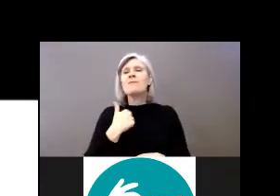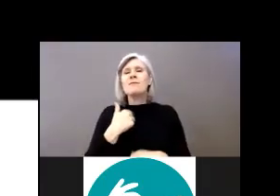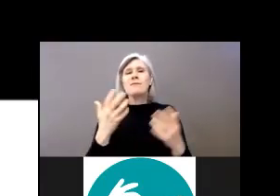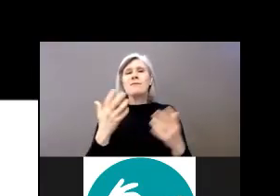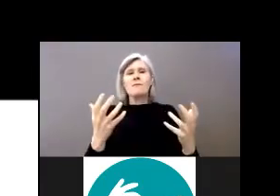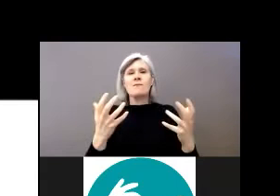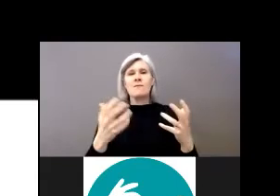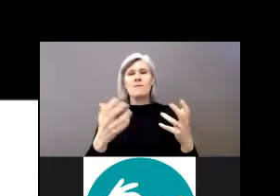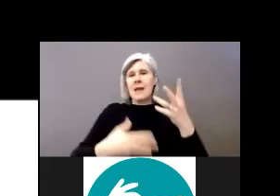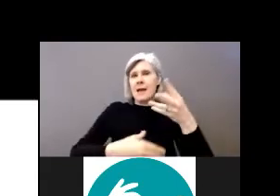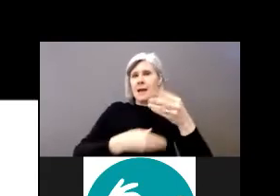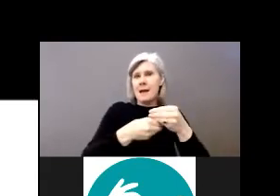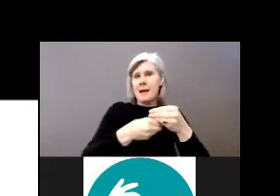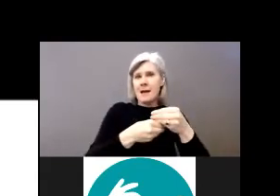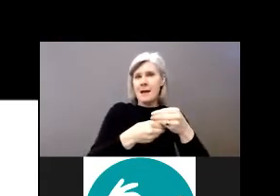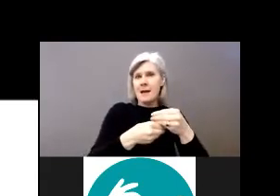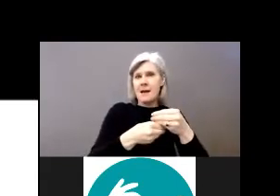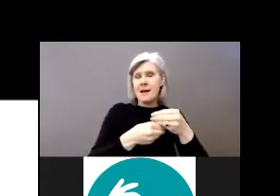this